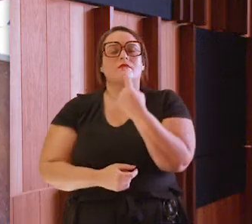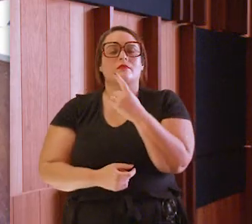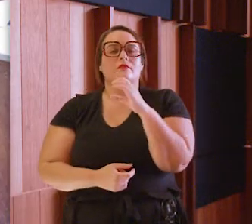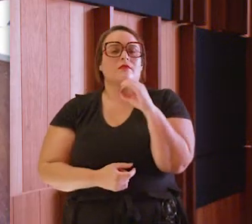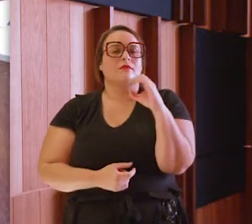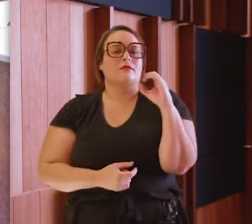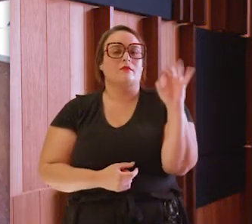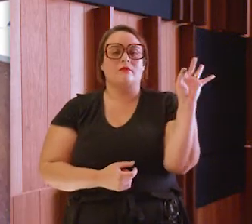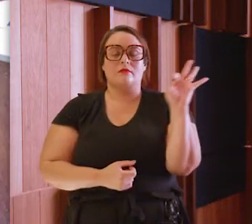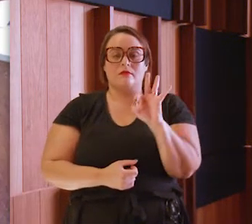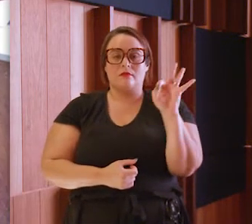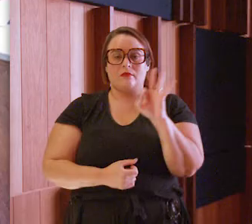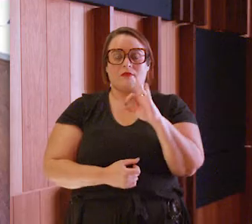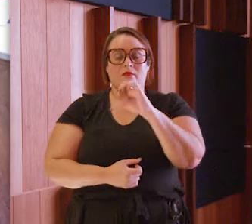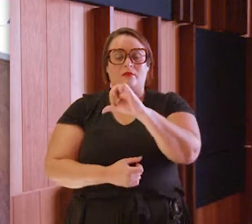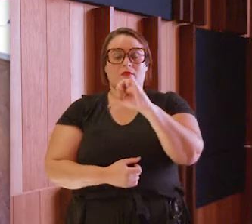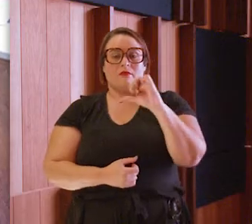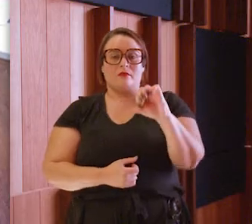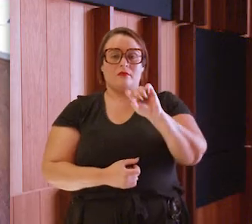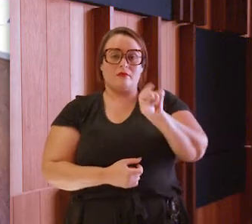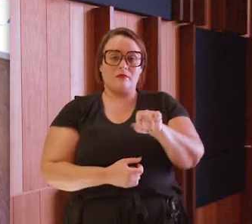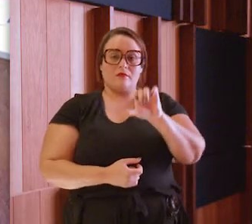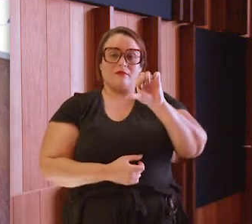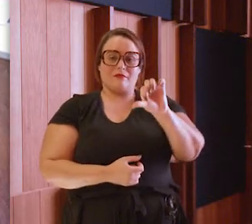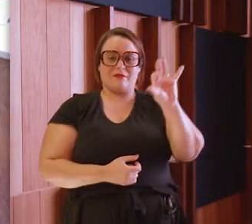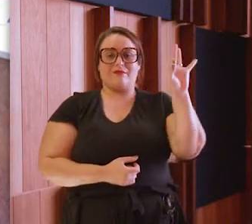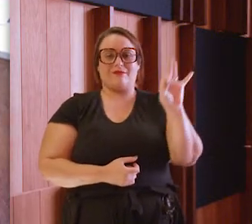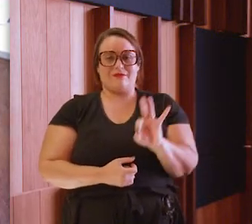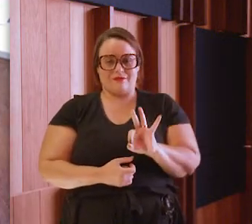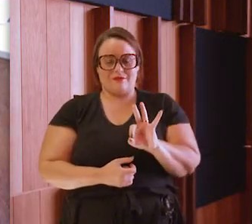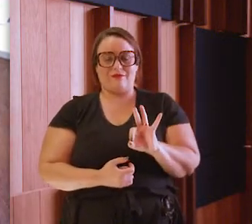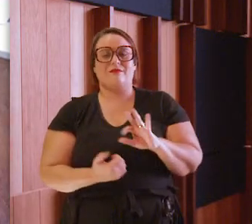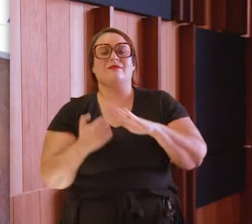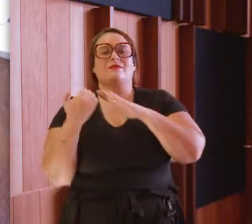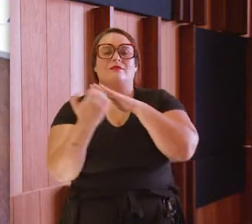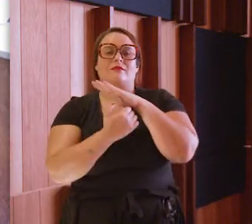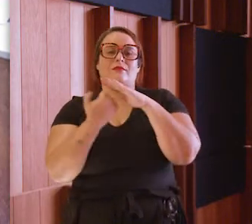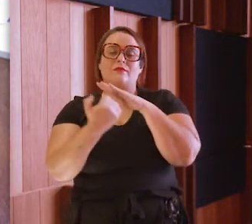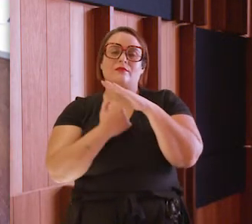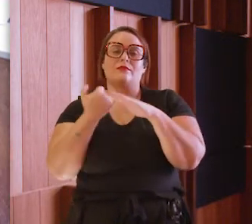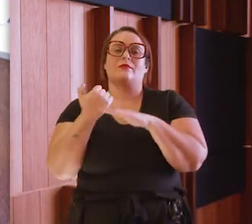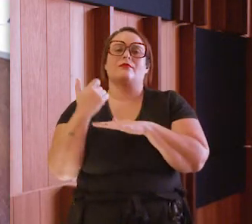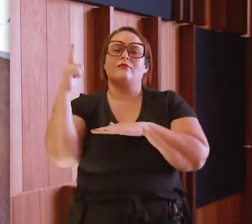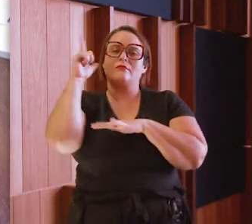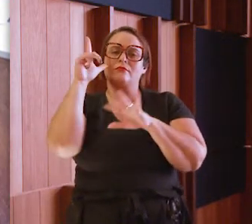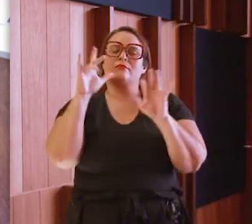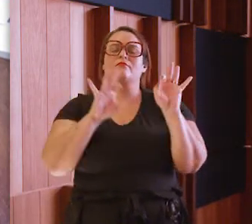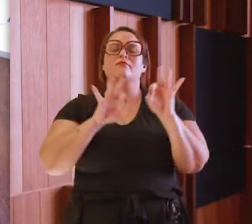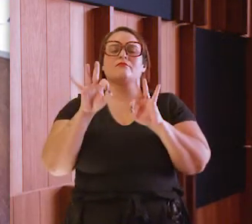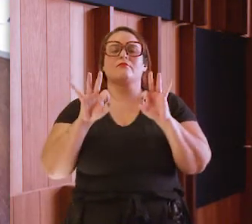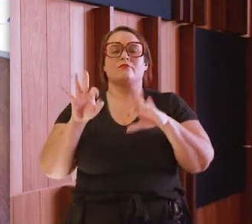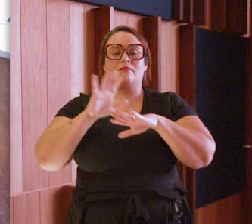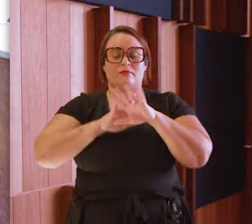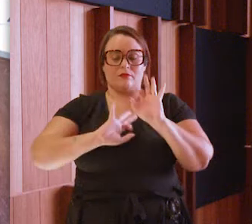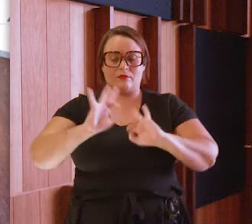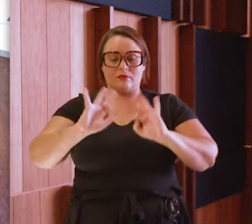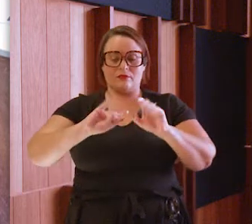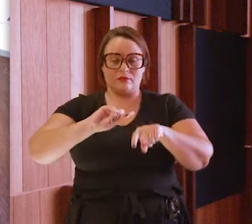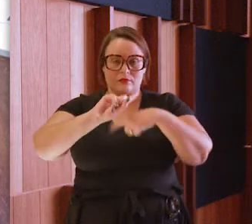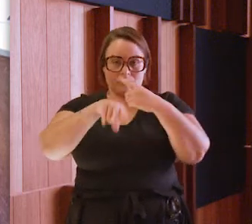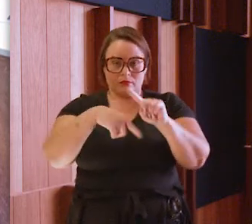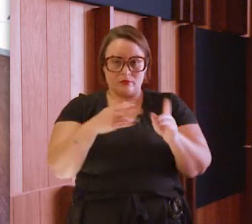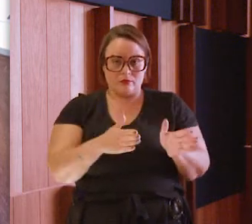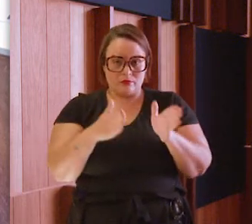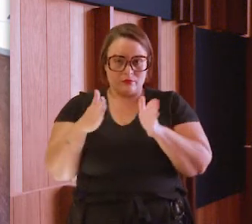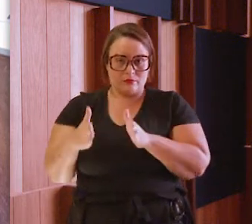companies execute post-period transfer pricing adjustments after the fact. And so there's going to be now a